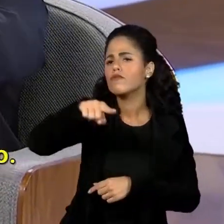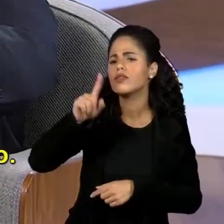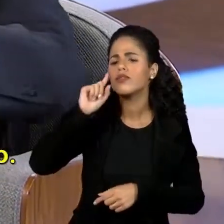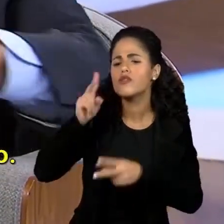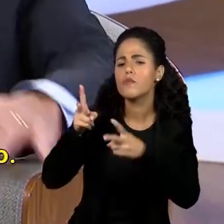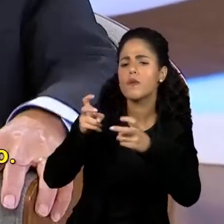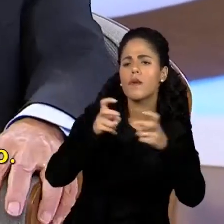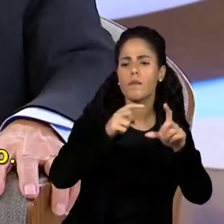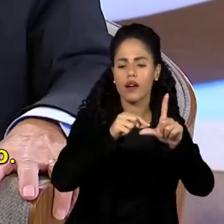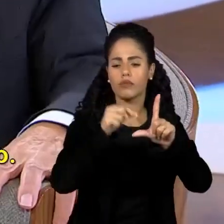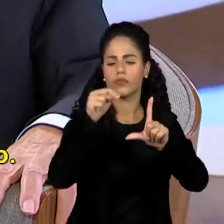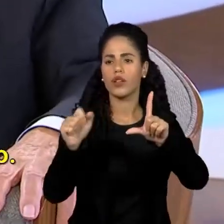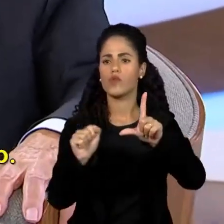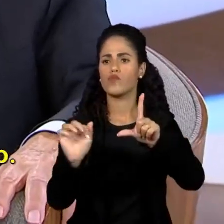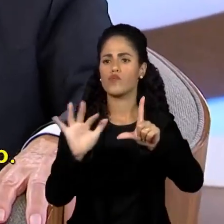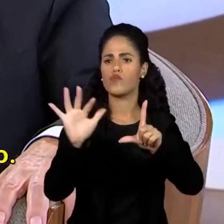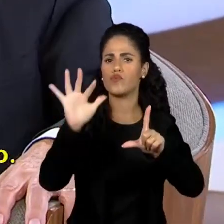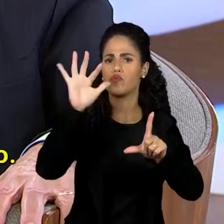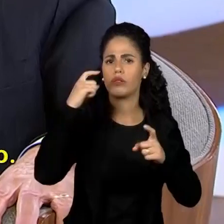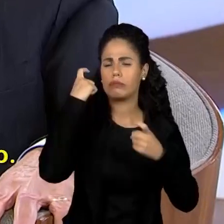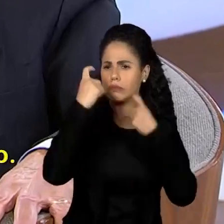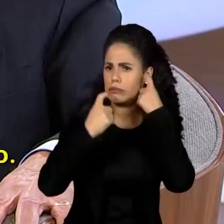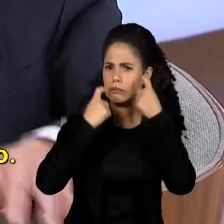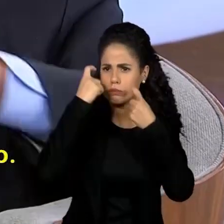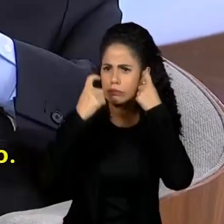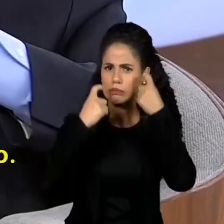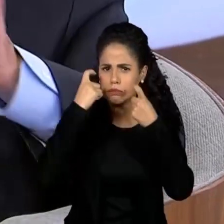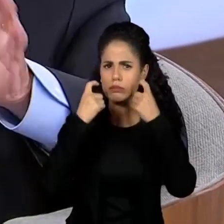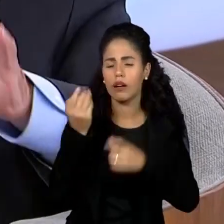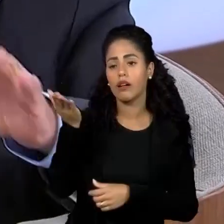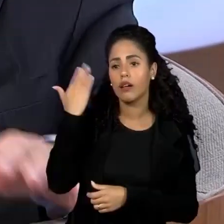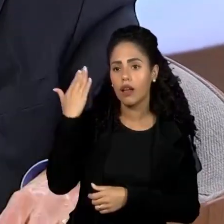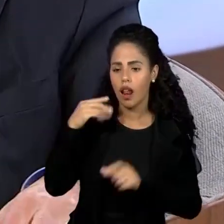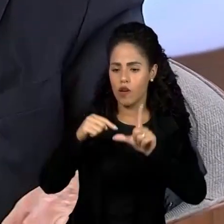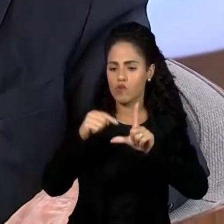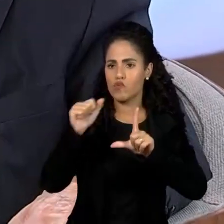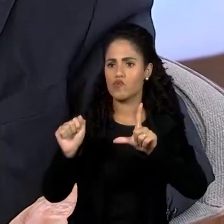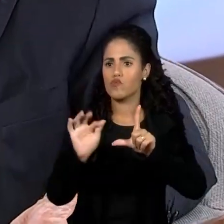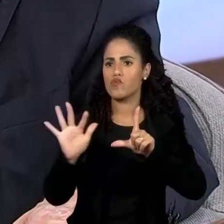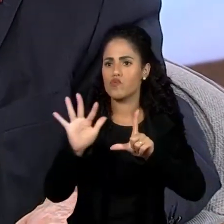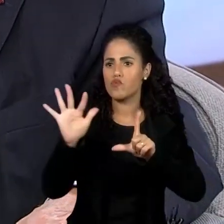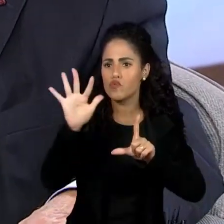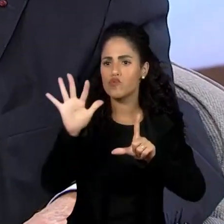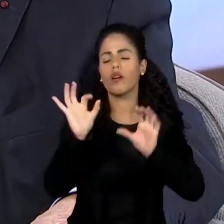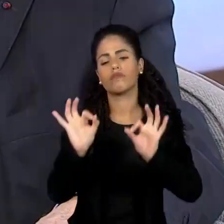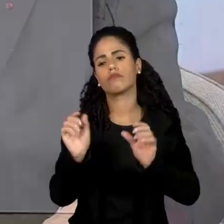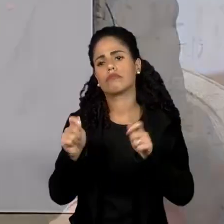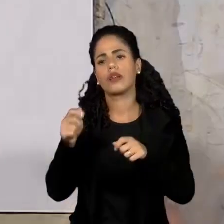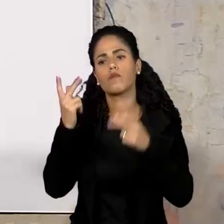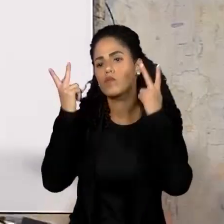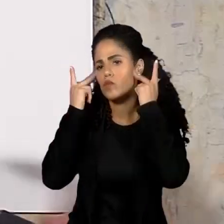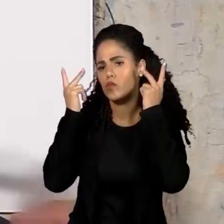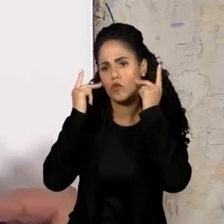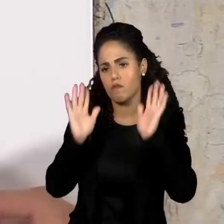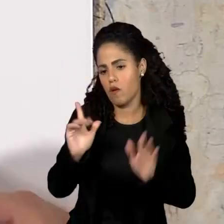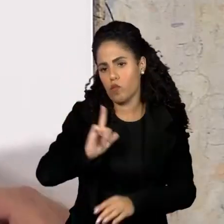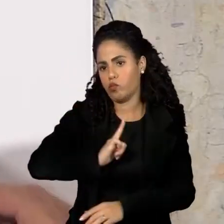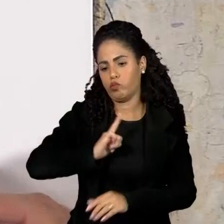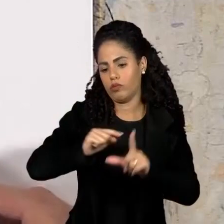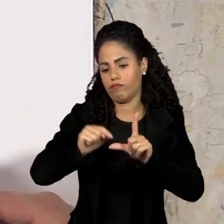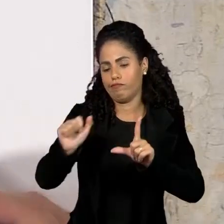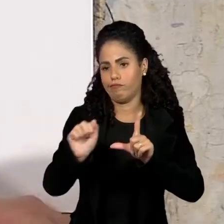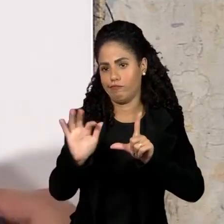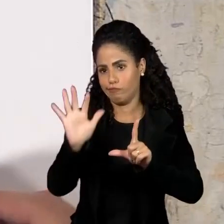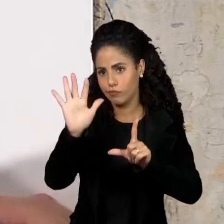I understand Brazil's concern about inflation, perfectly normal.